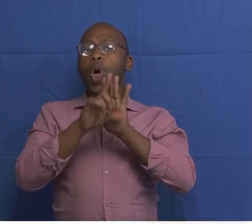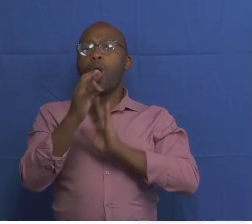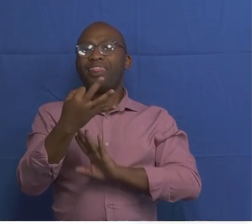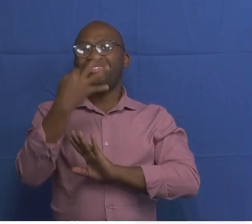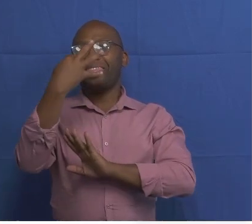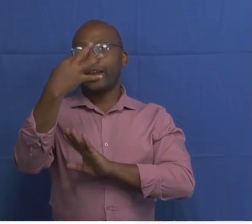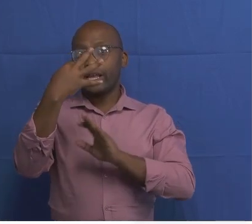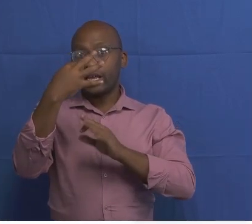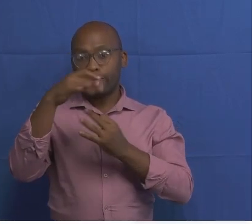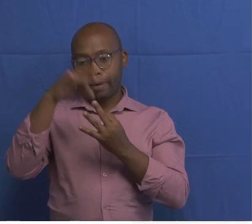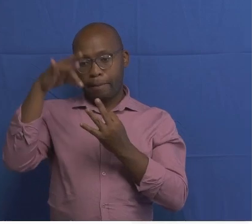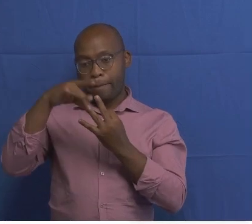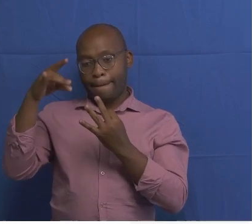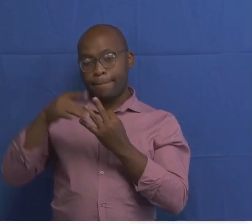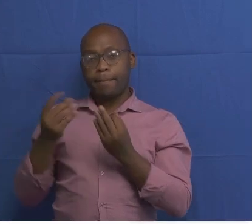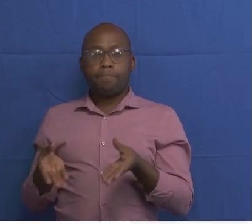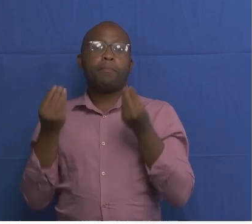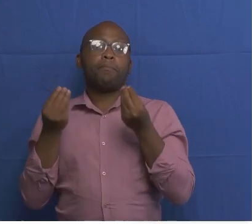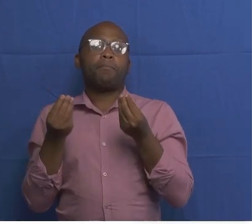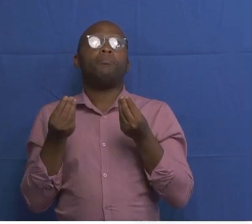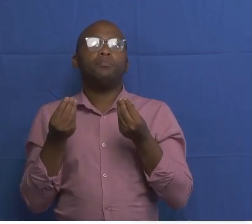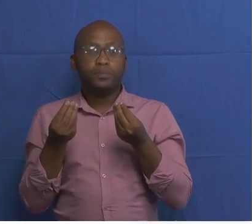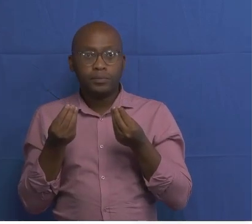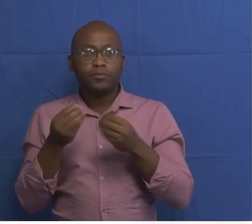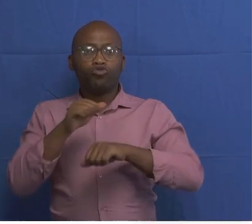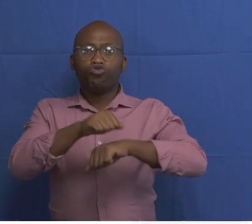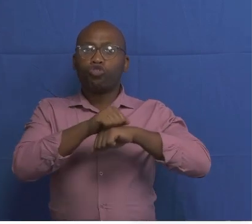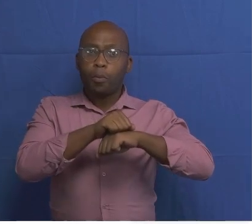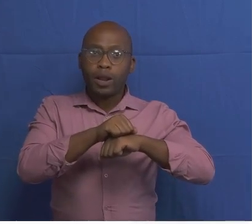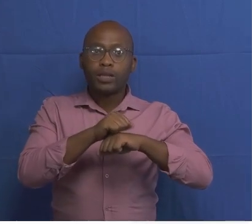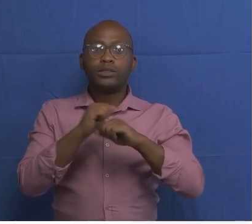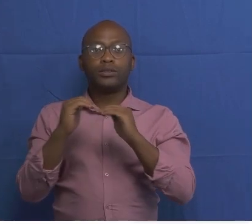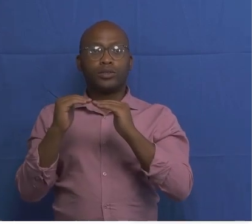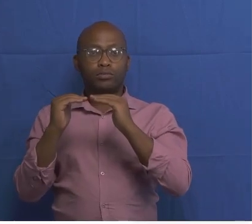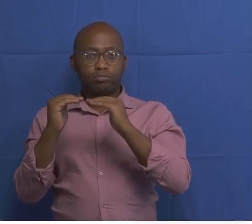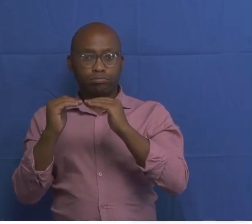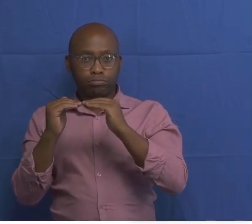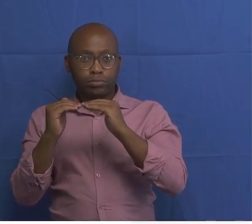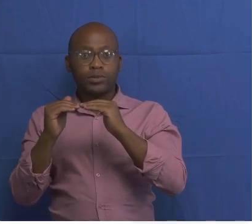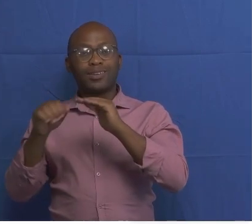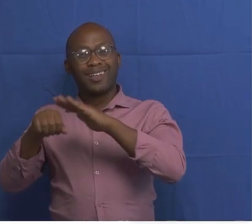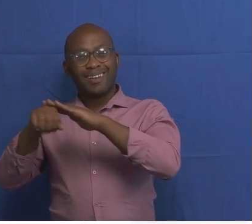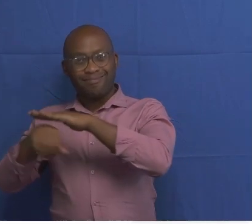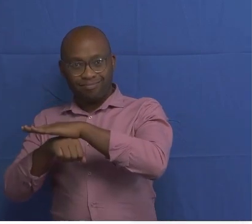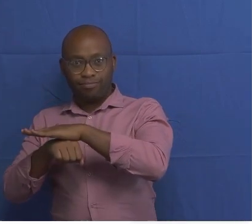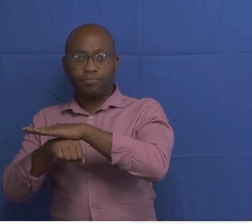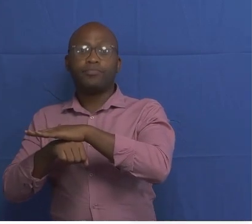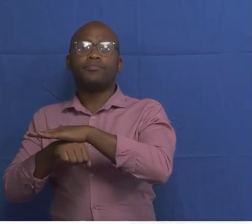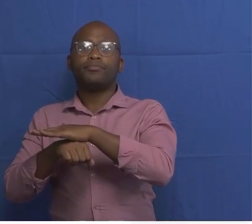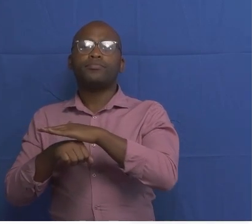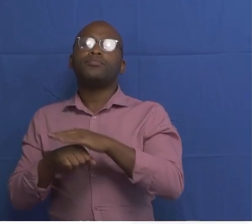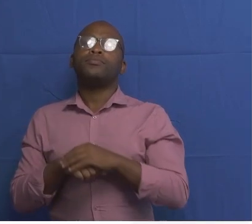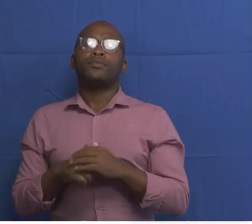of independent assortment. And in this particular lesson, we are only going to be covering the first